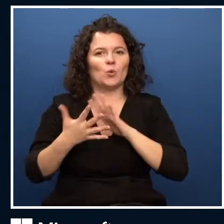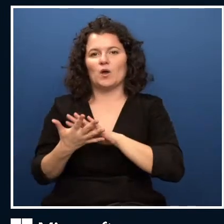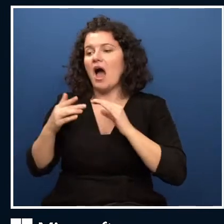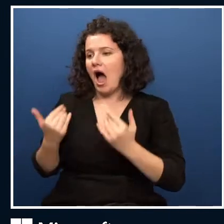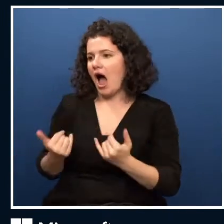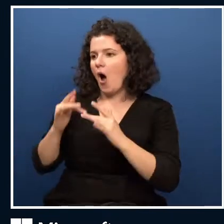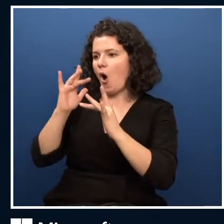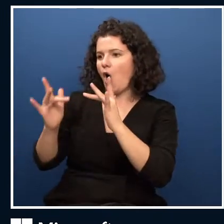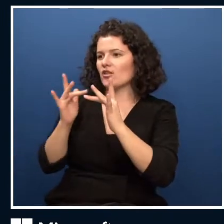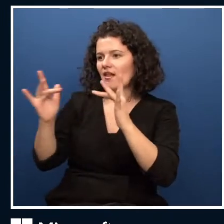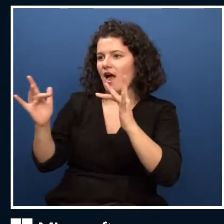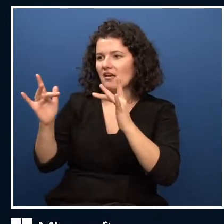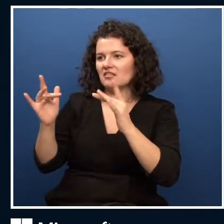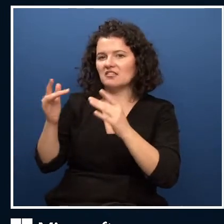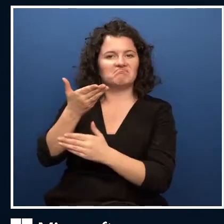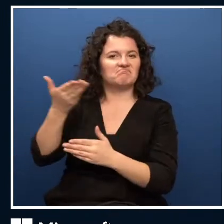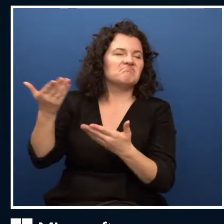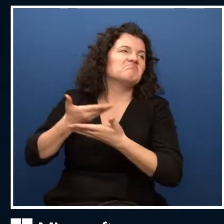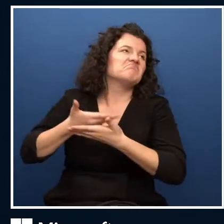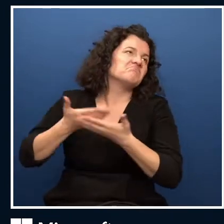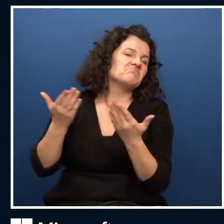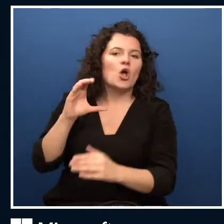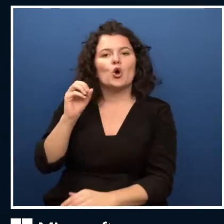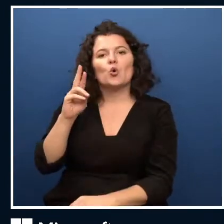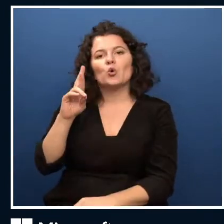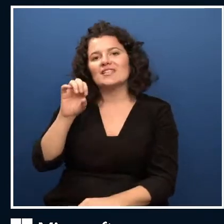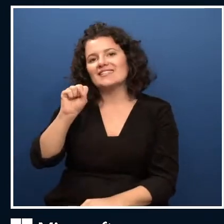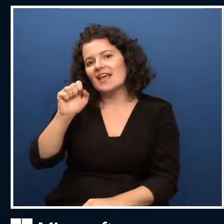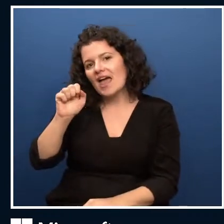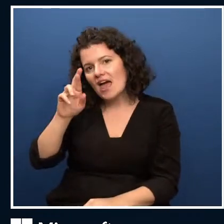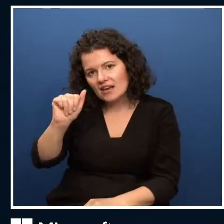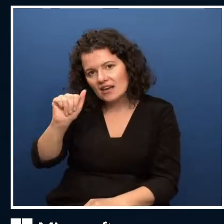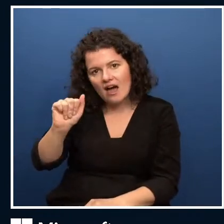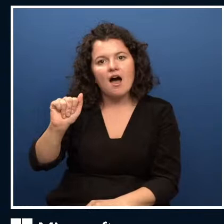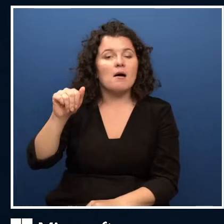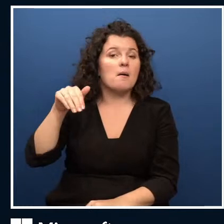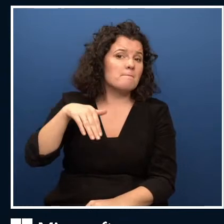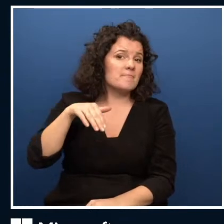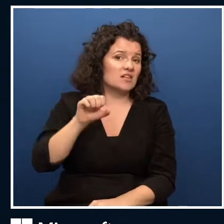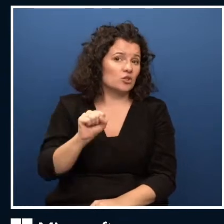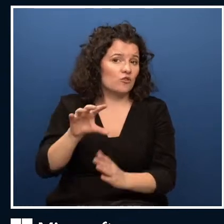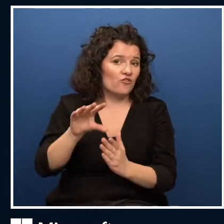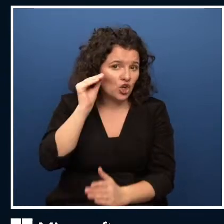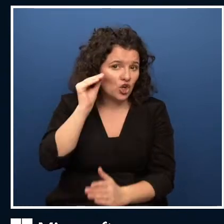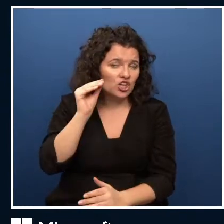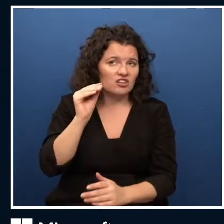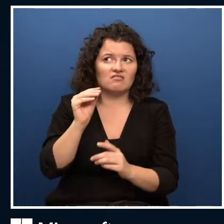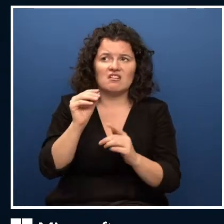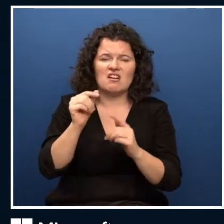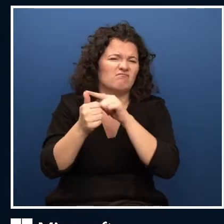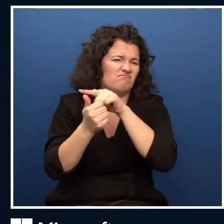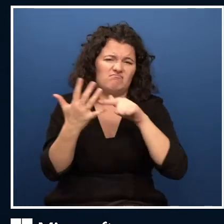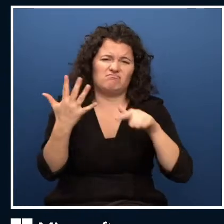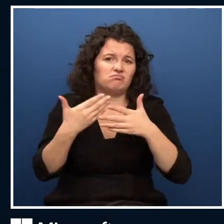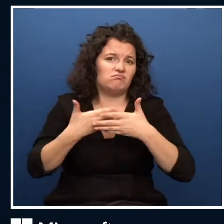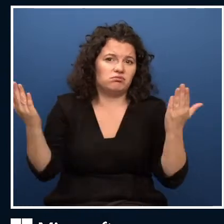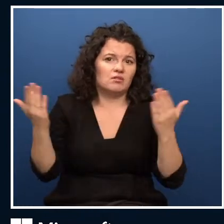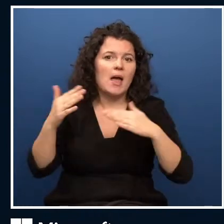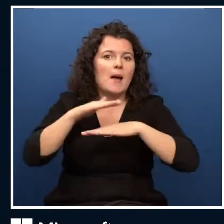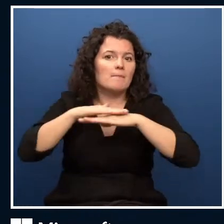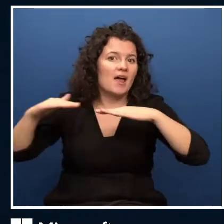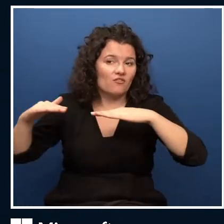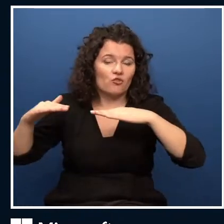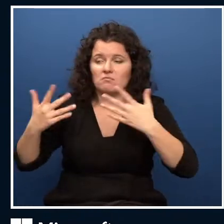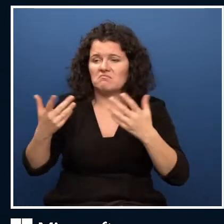Like it could be Coursera, could be Microsoft Learn. I checked the Microsoft Learn, for example. You